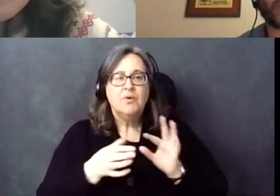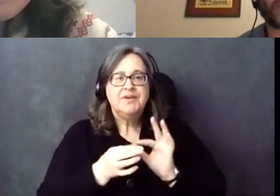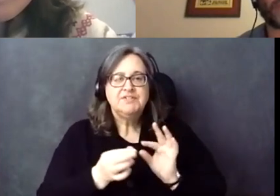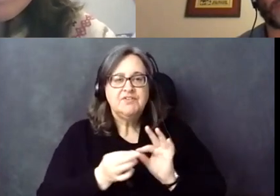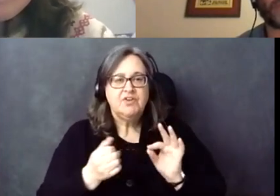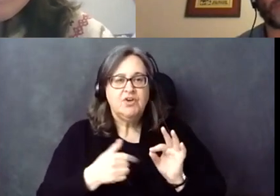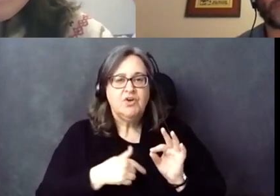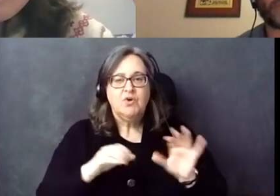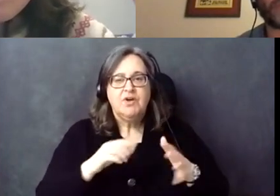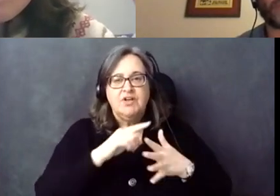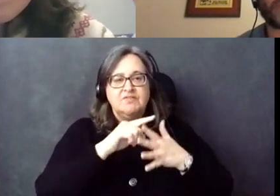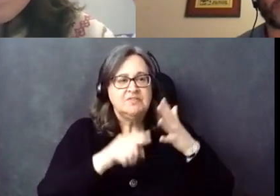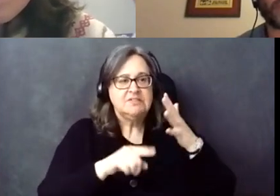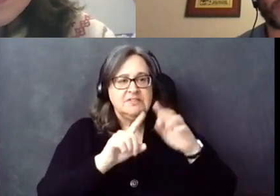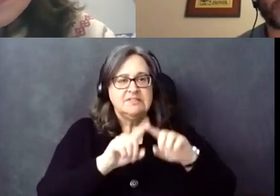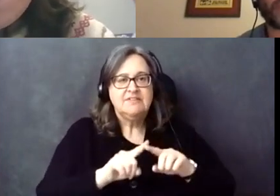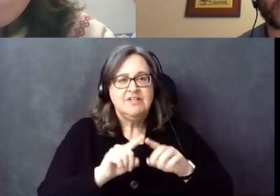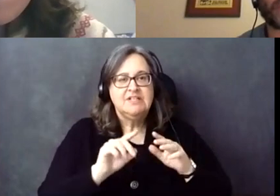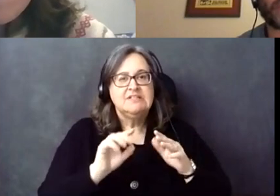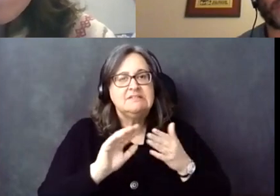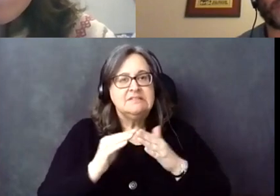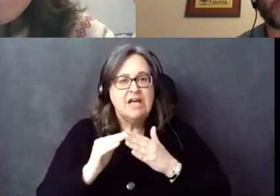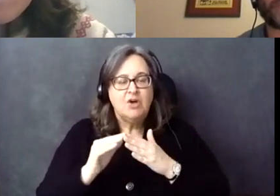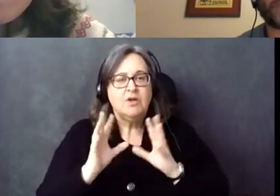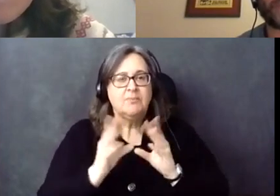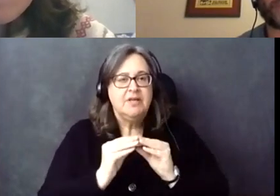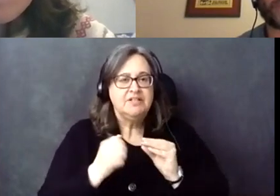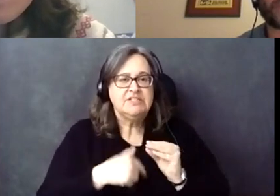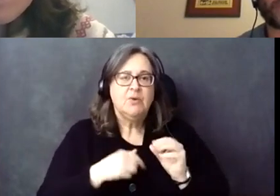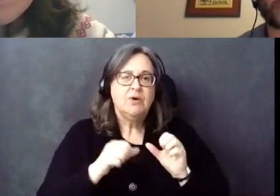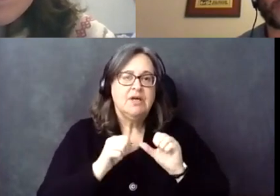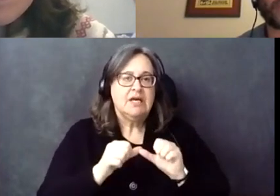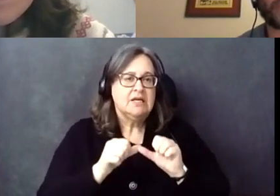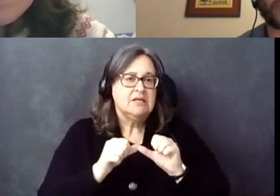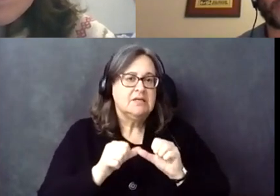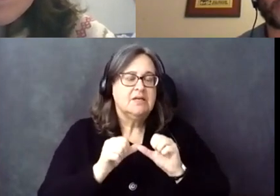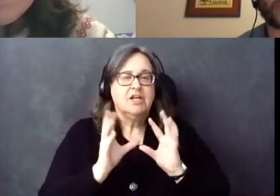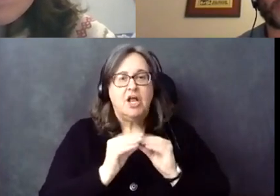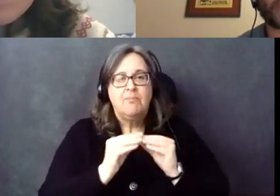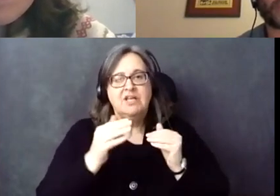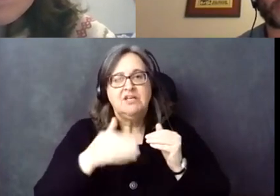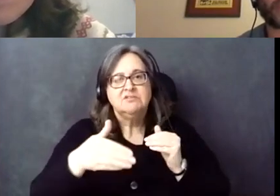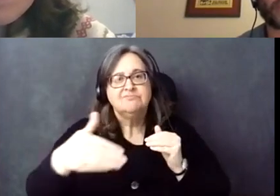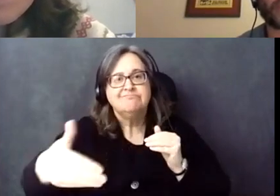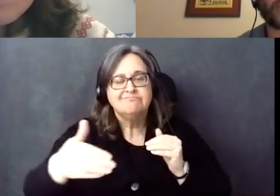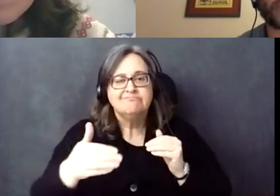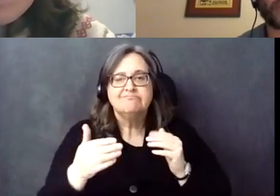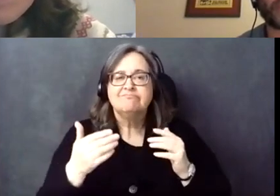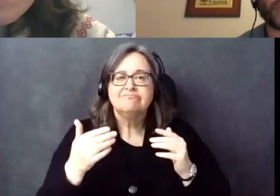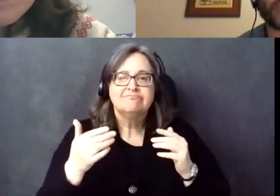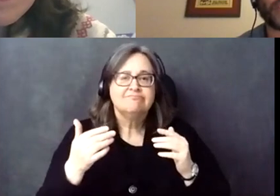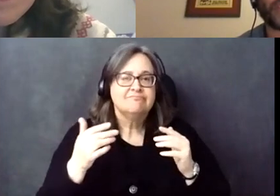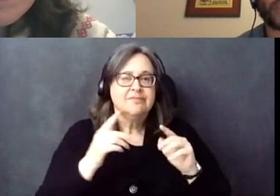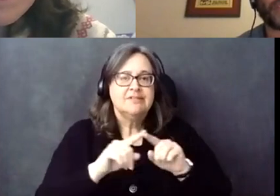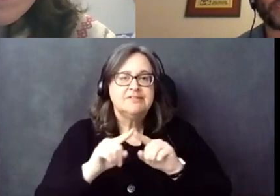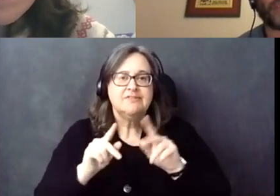we've done a series of town meetings. We continue to do ongoing meetings with various players